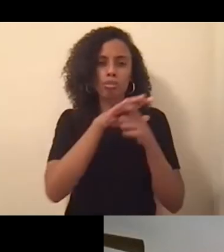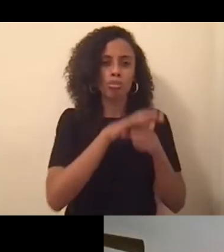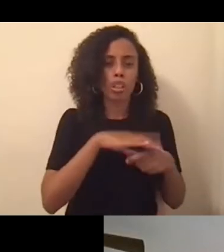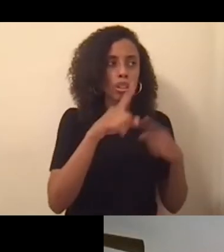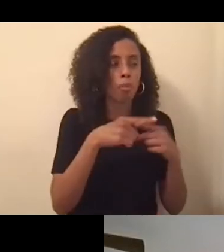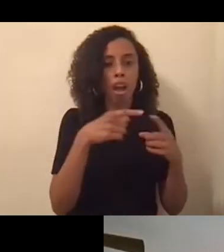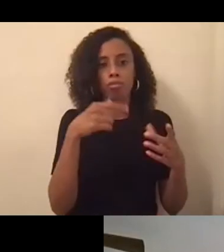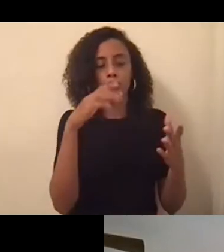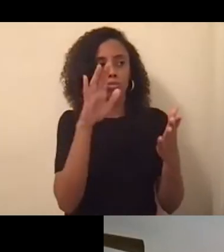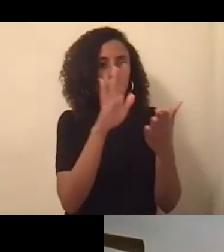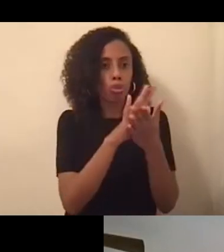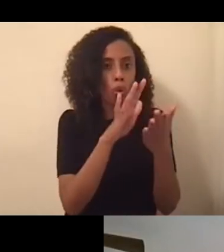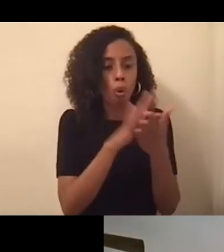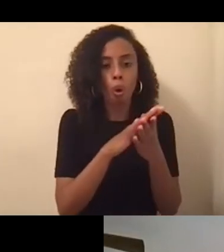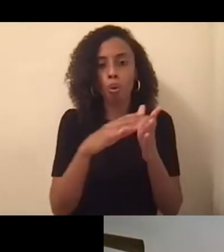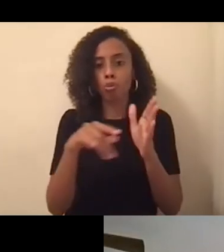and feeling